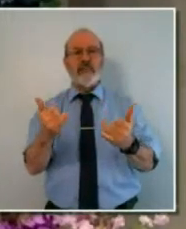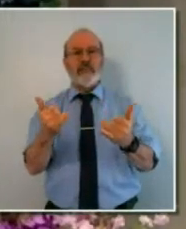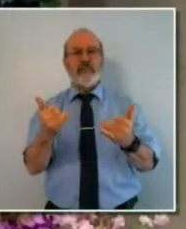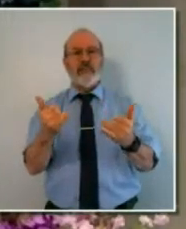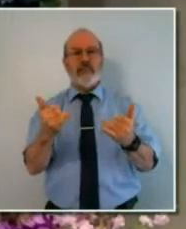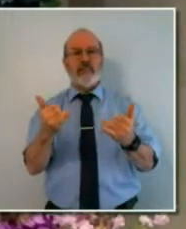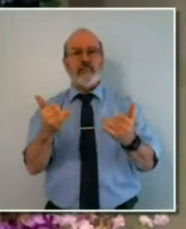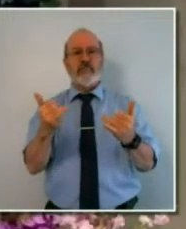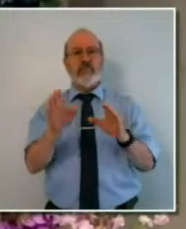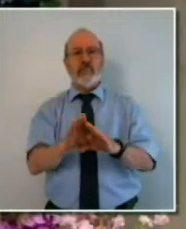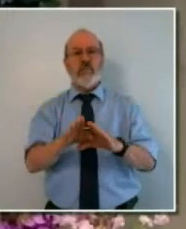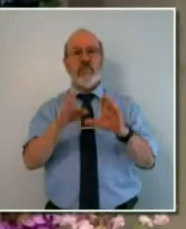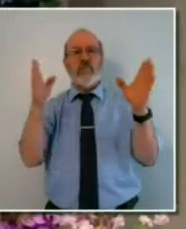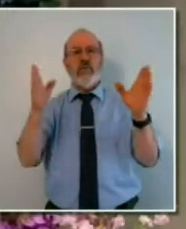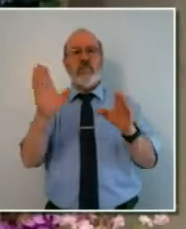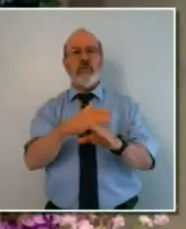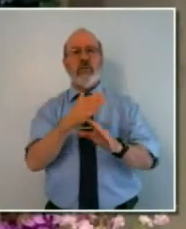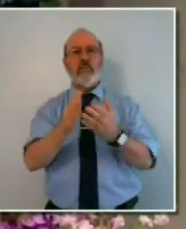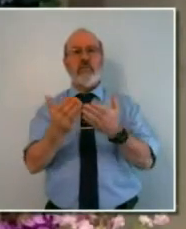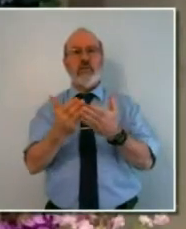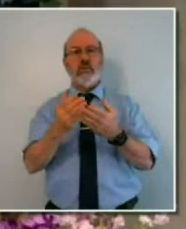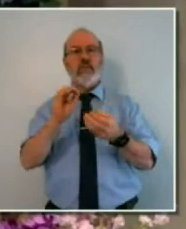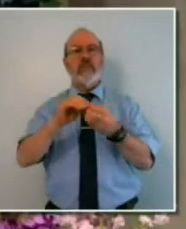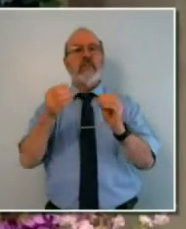to turn in our songbook to number